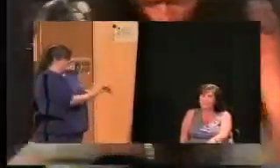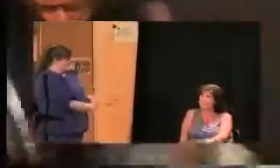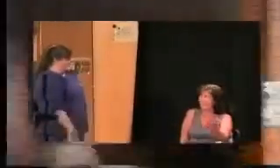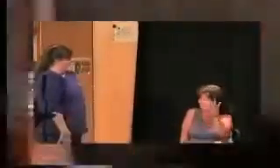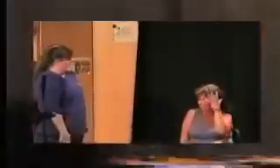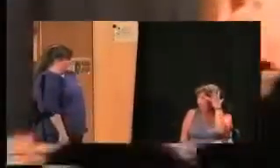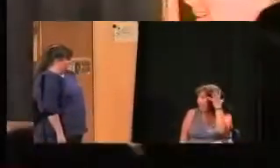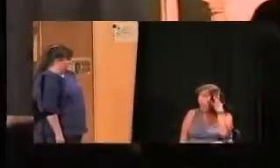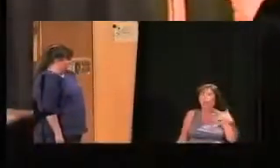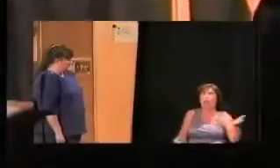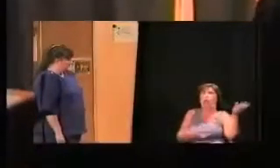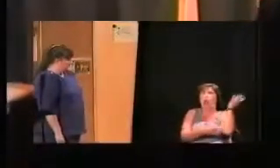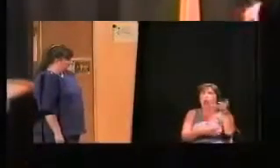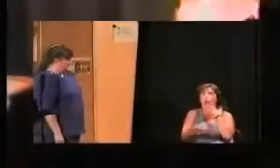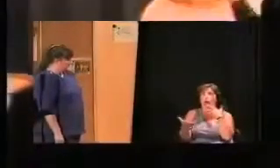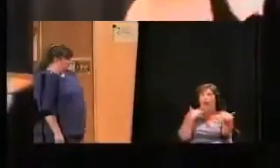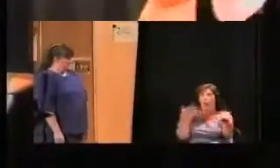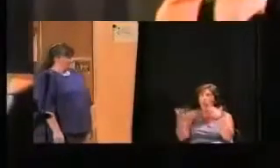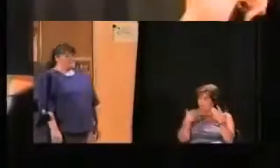through?